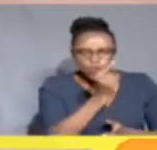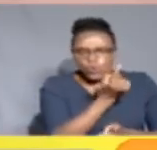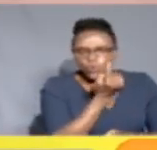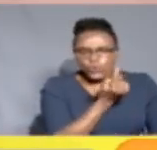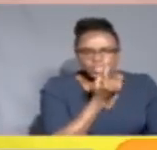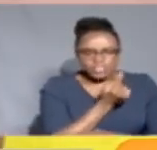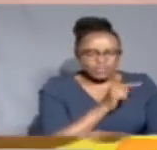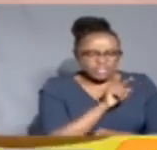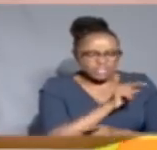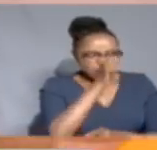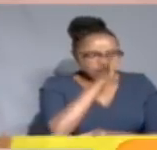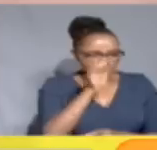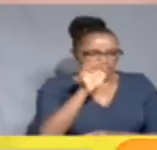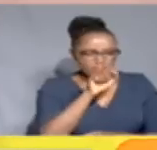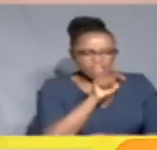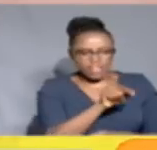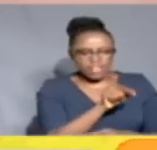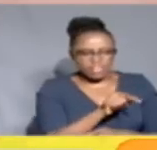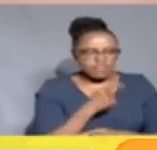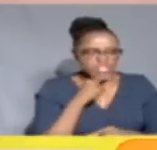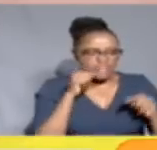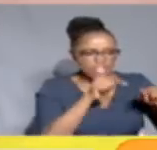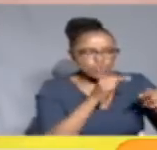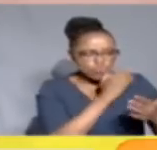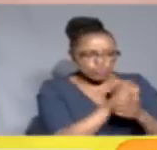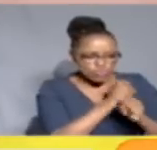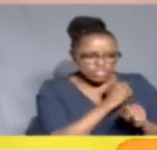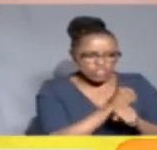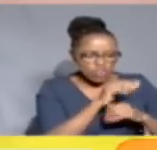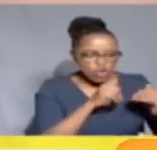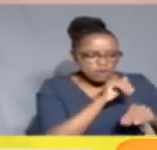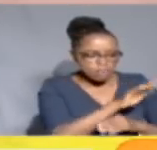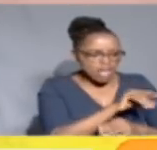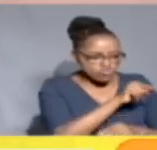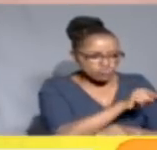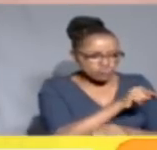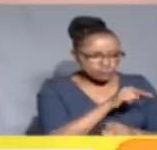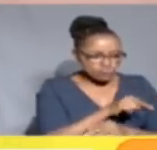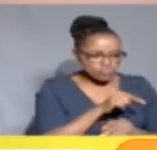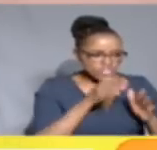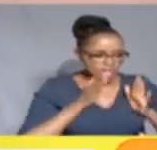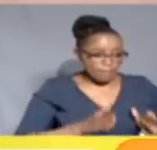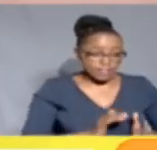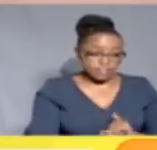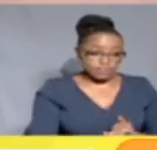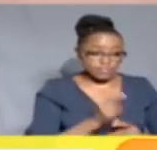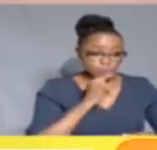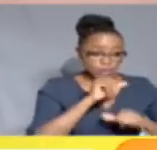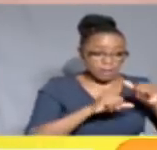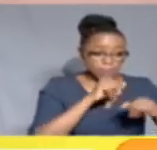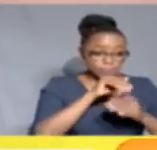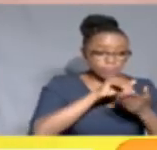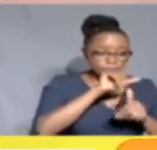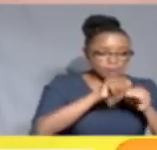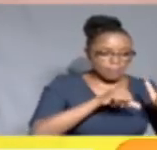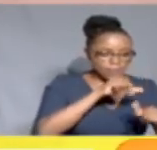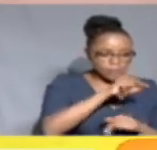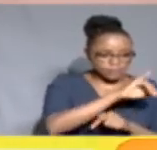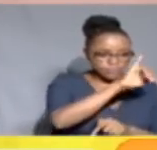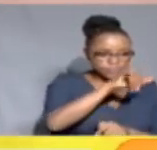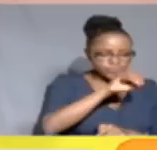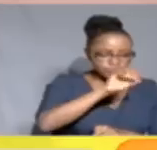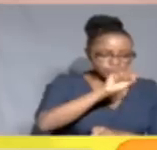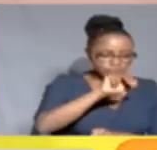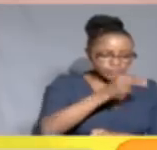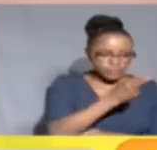of putting an indictment on, because you did that one thing, this is all you are. Talk more on that, Joseph, in terms of